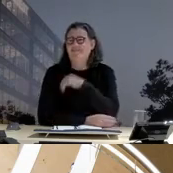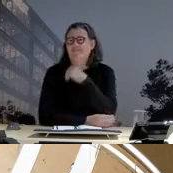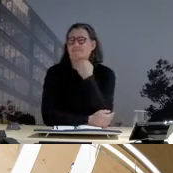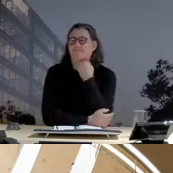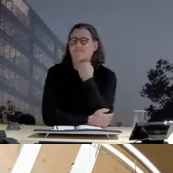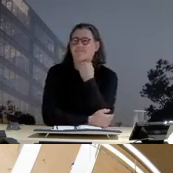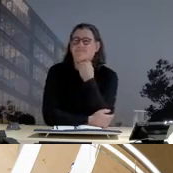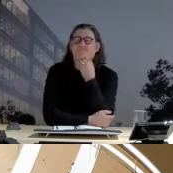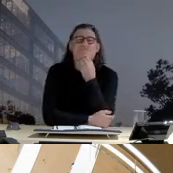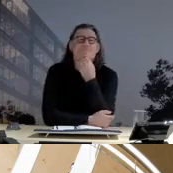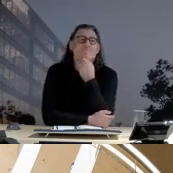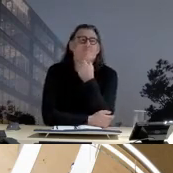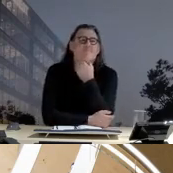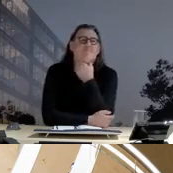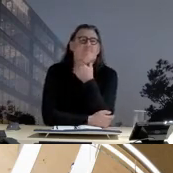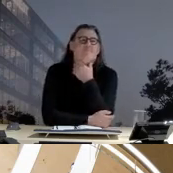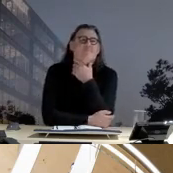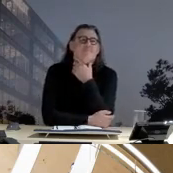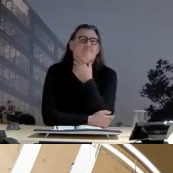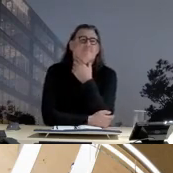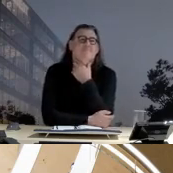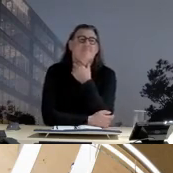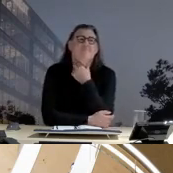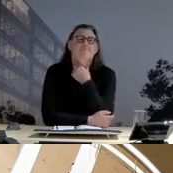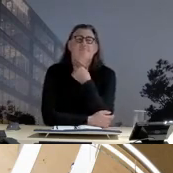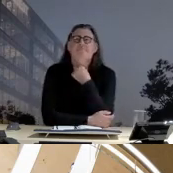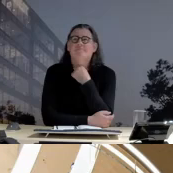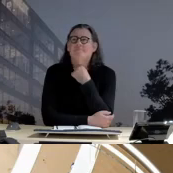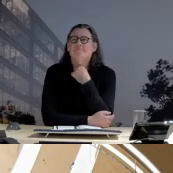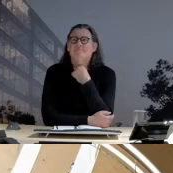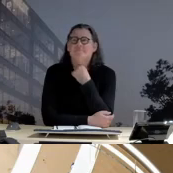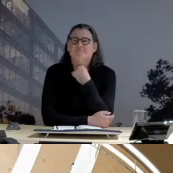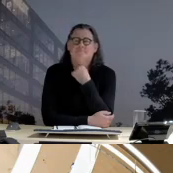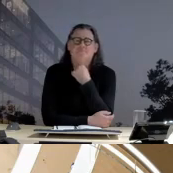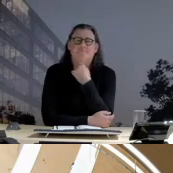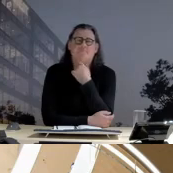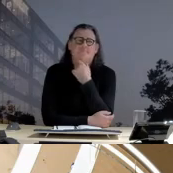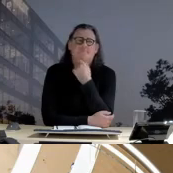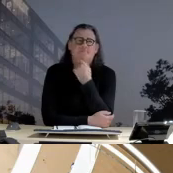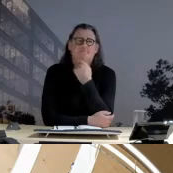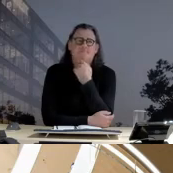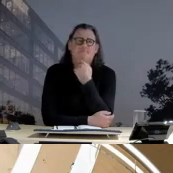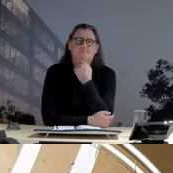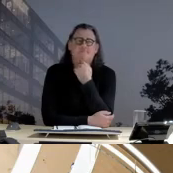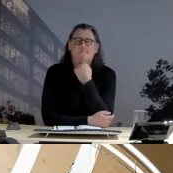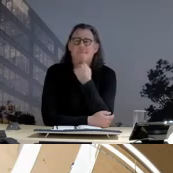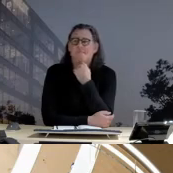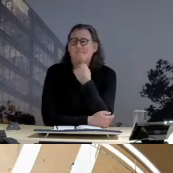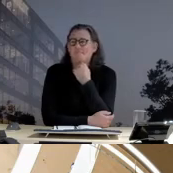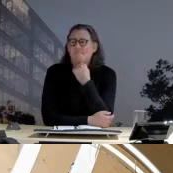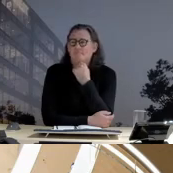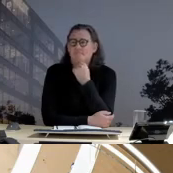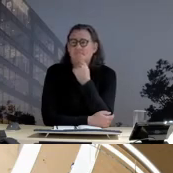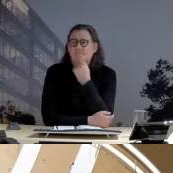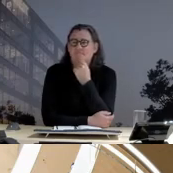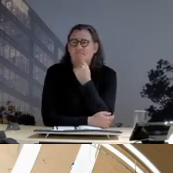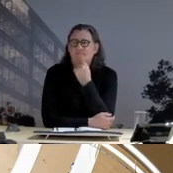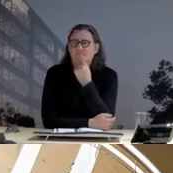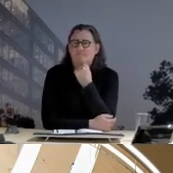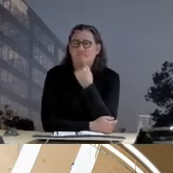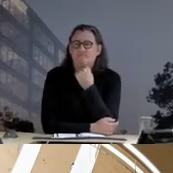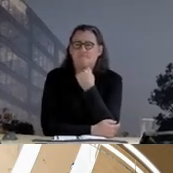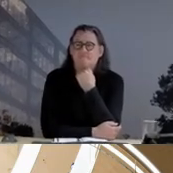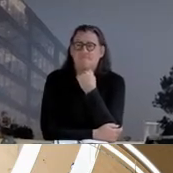the next 24 hours. So you don't need to send me your test sheet. Question 4, what is causing this